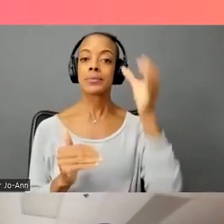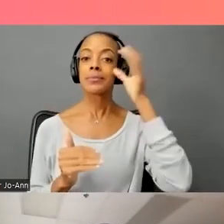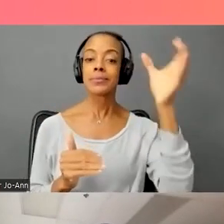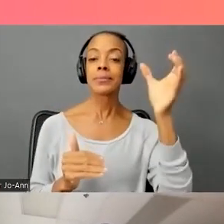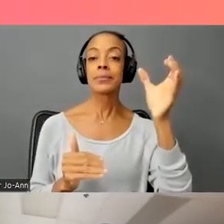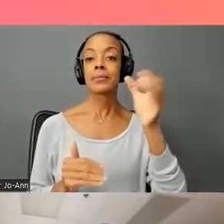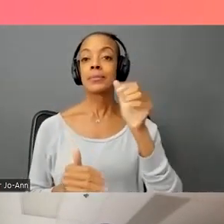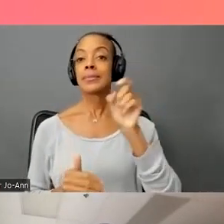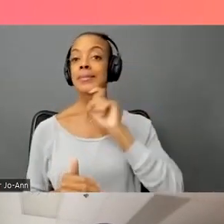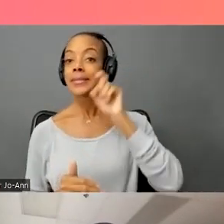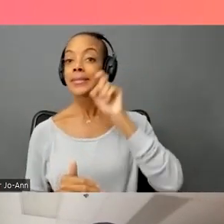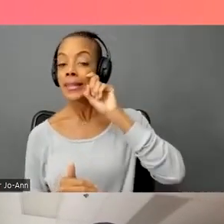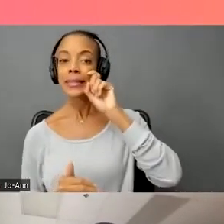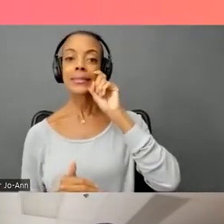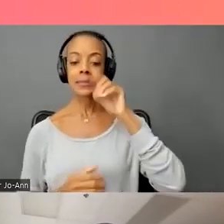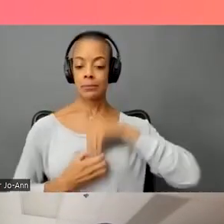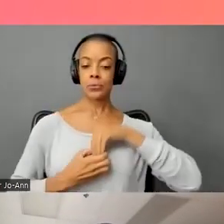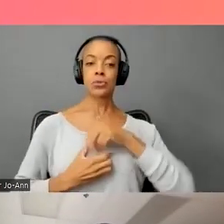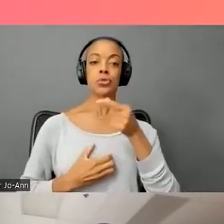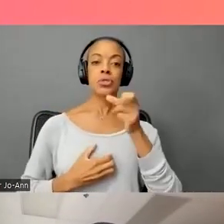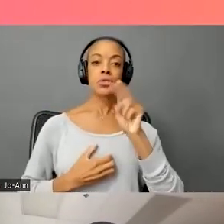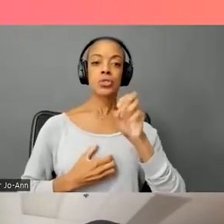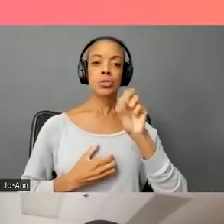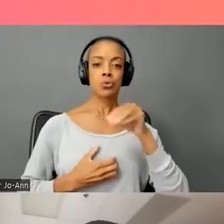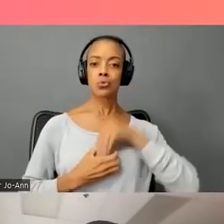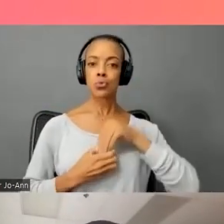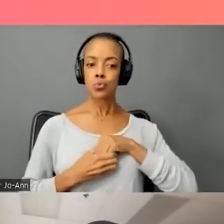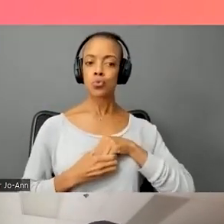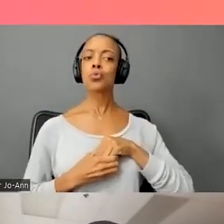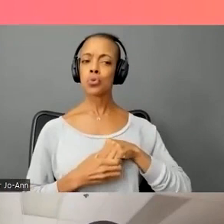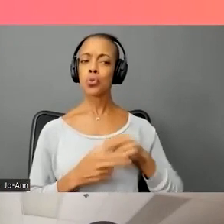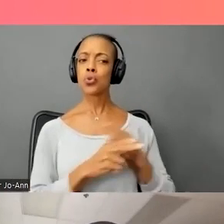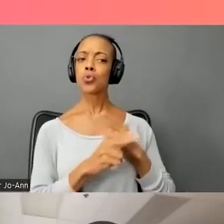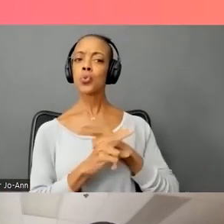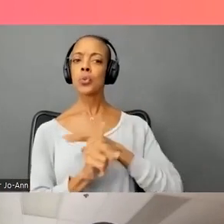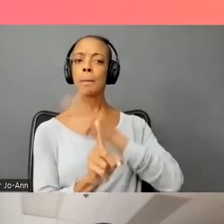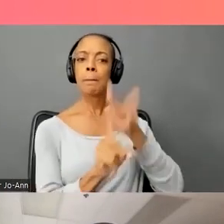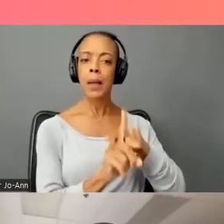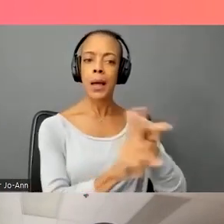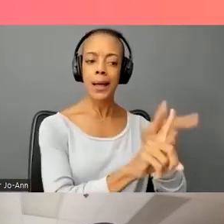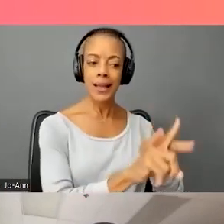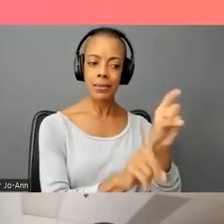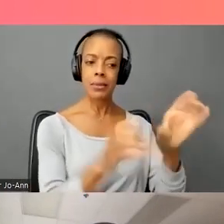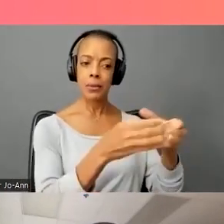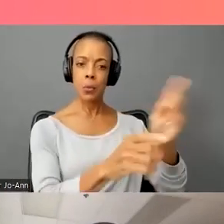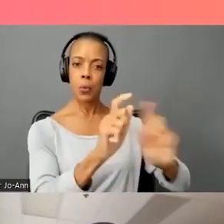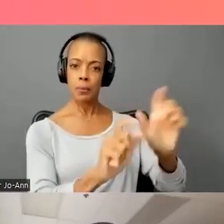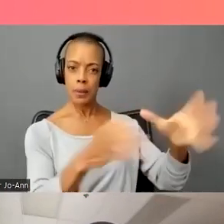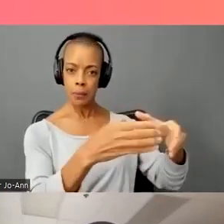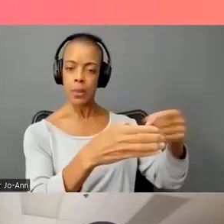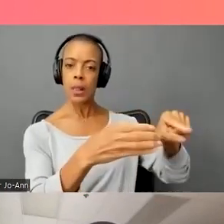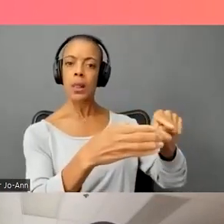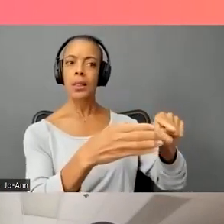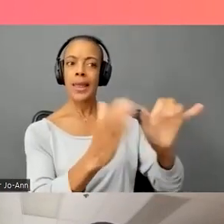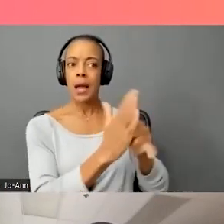gender are often used in this literature to tell us something about how these groups of people are doing